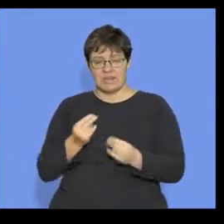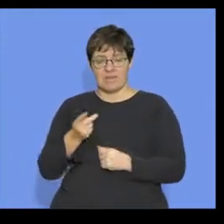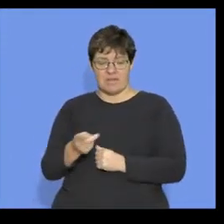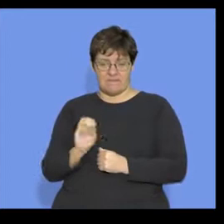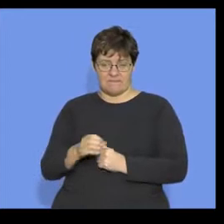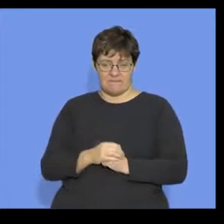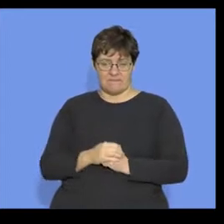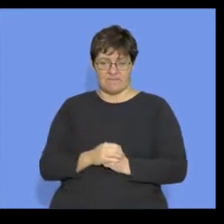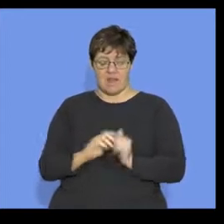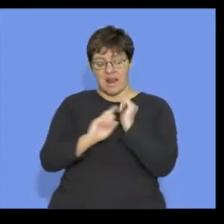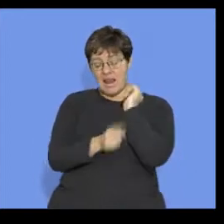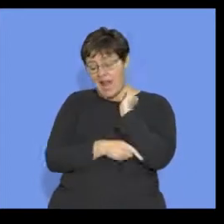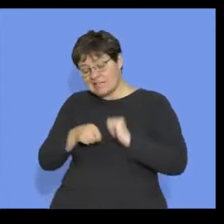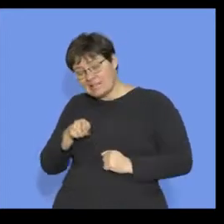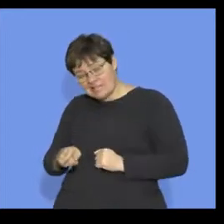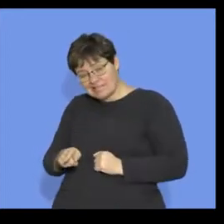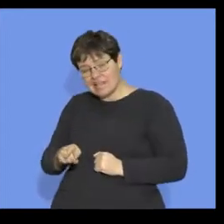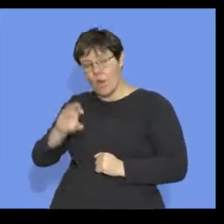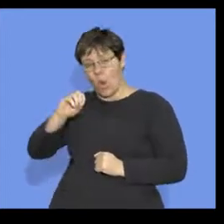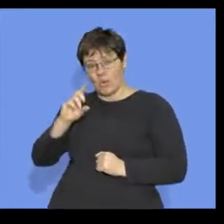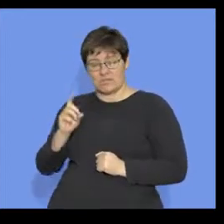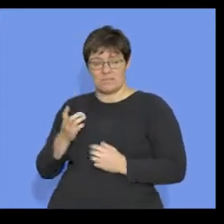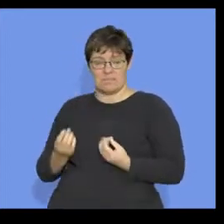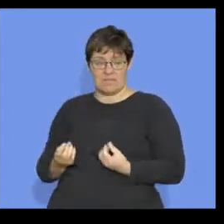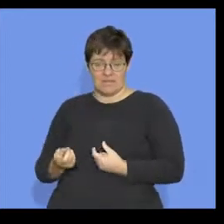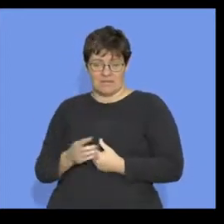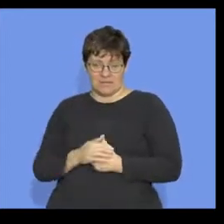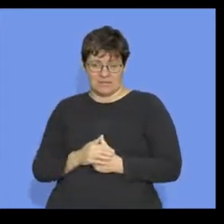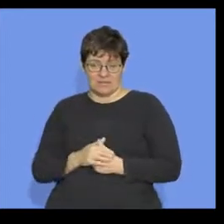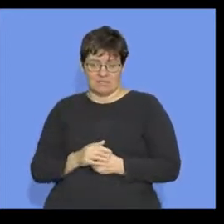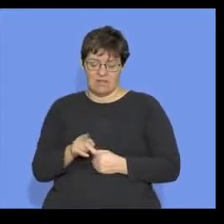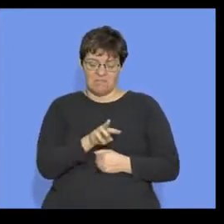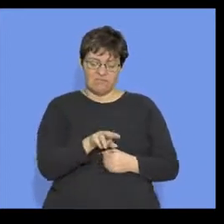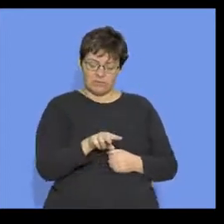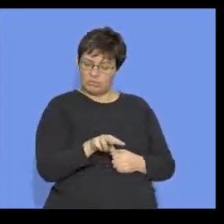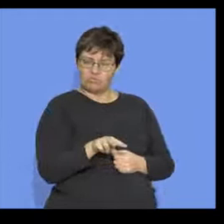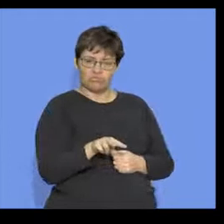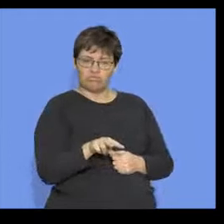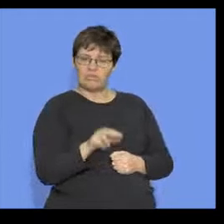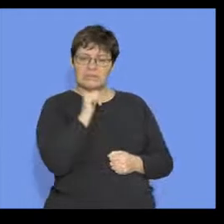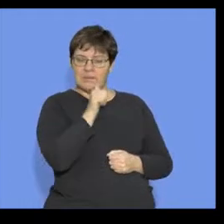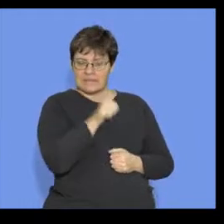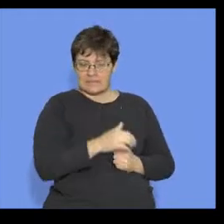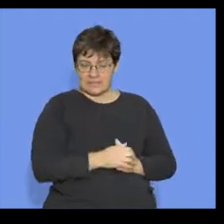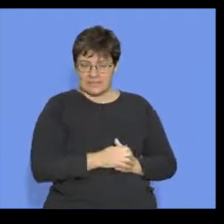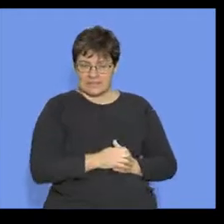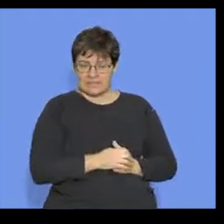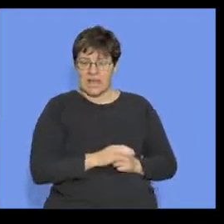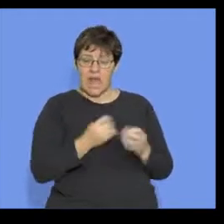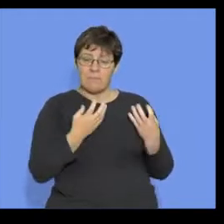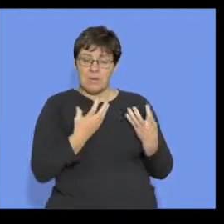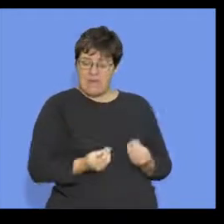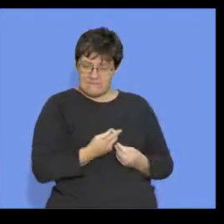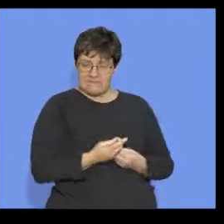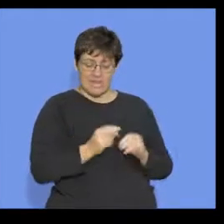for a digit, that the last one must be an odd number. But the first 2 digits does not really matter. But how